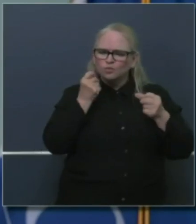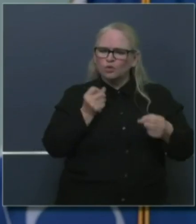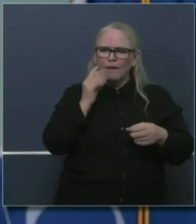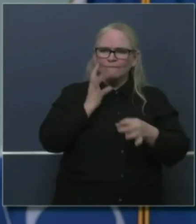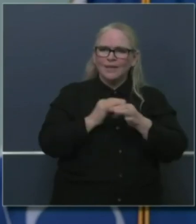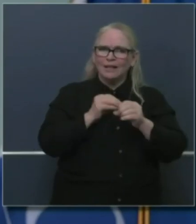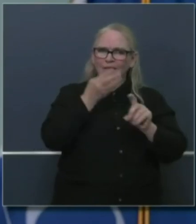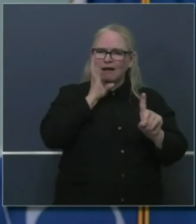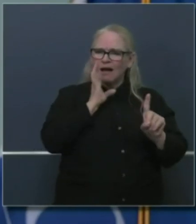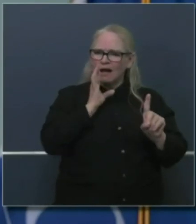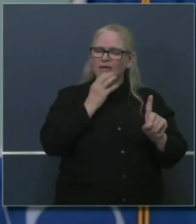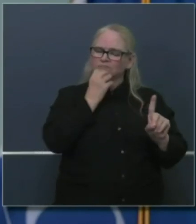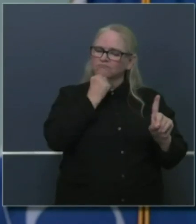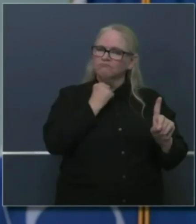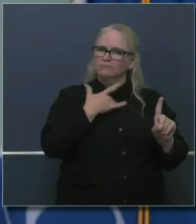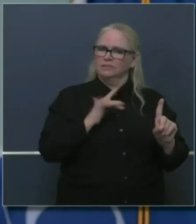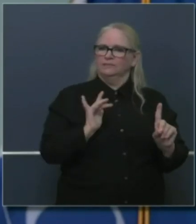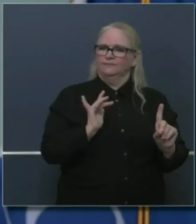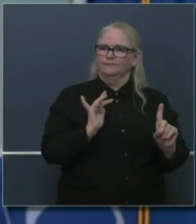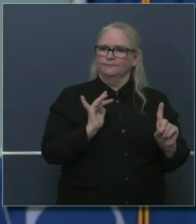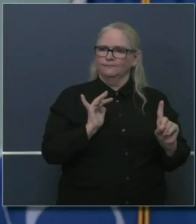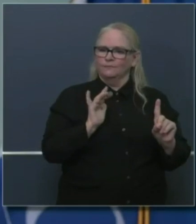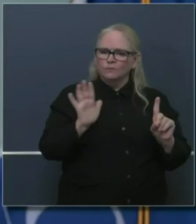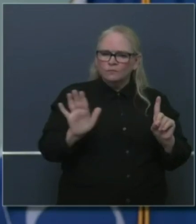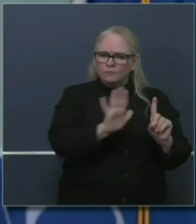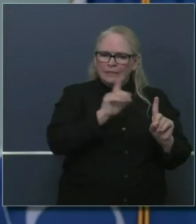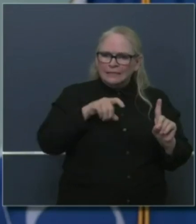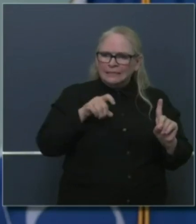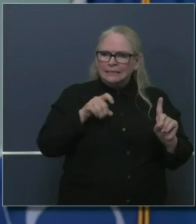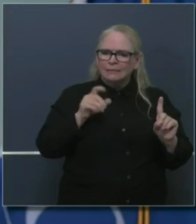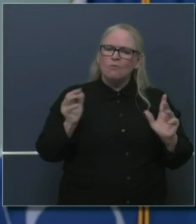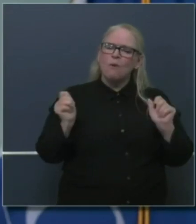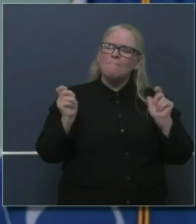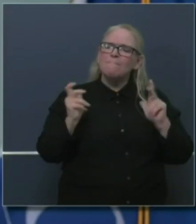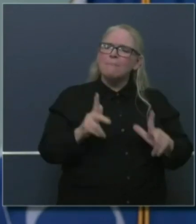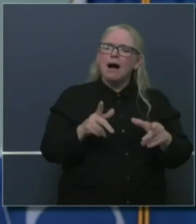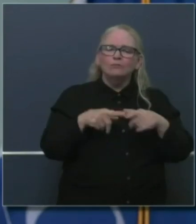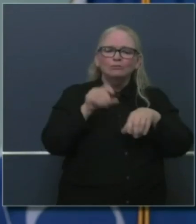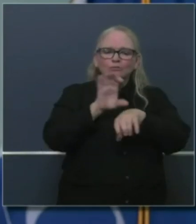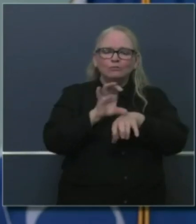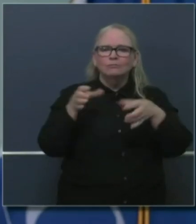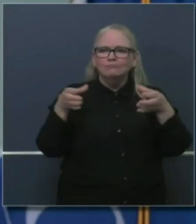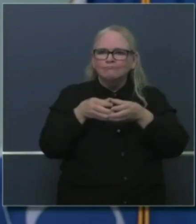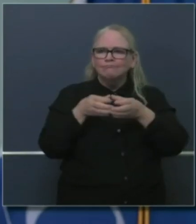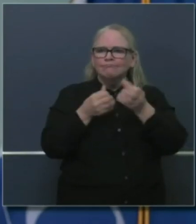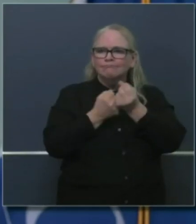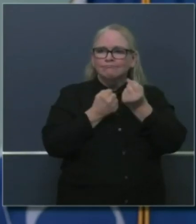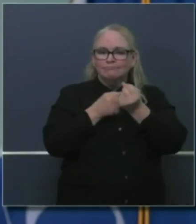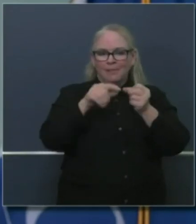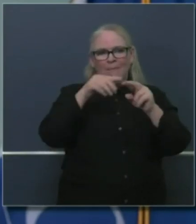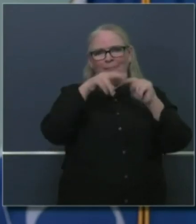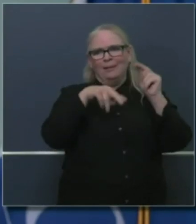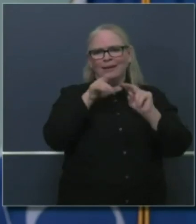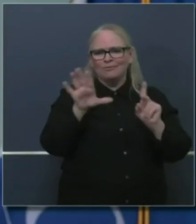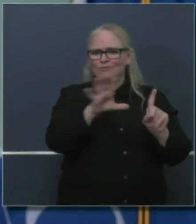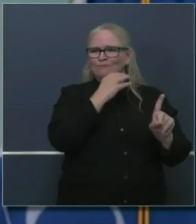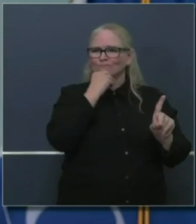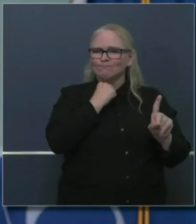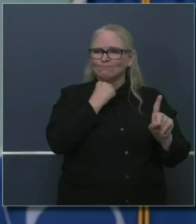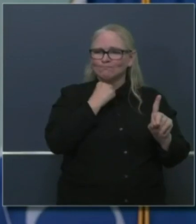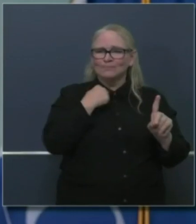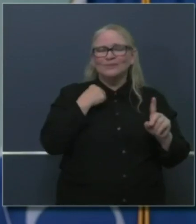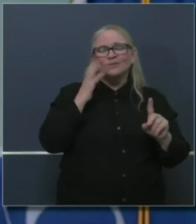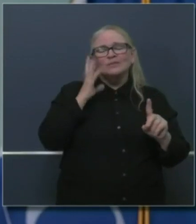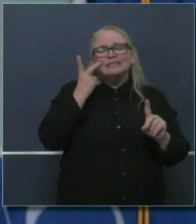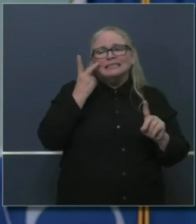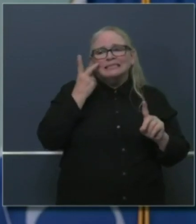very sensitive to those that want to get back into church and into these facilities, and we're going to see what we can do to accommodate